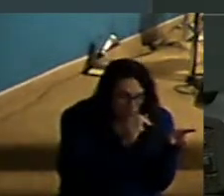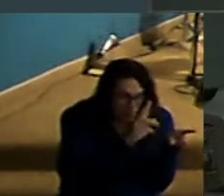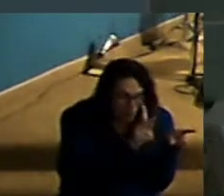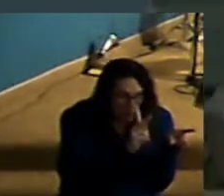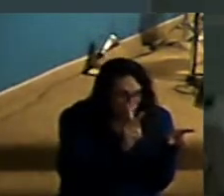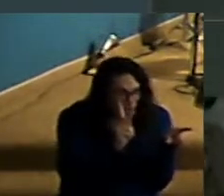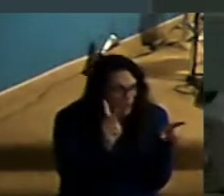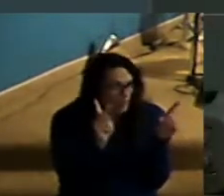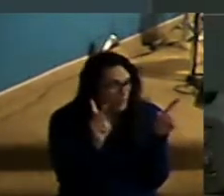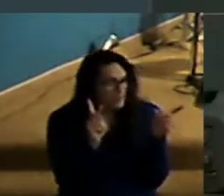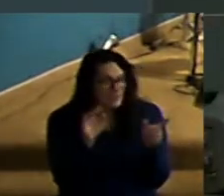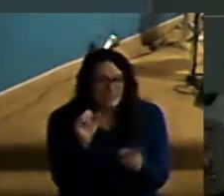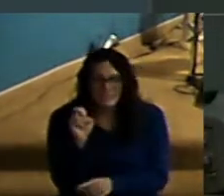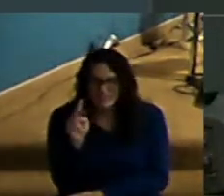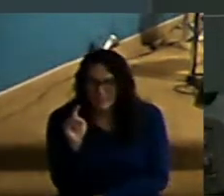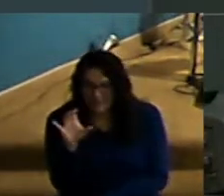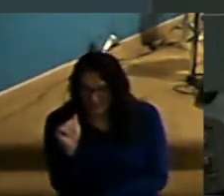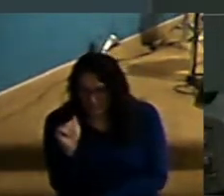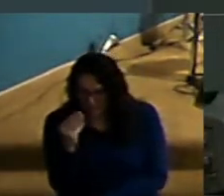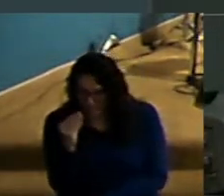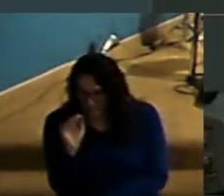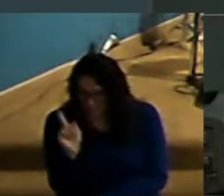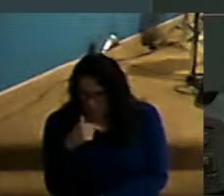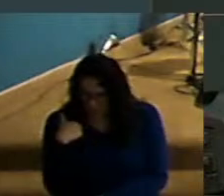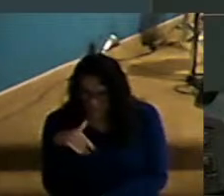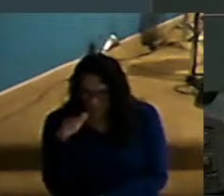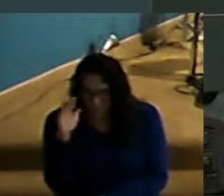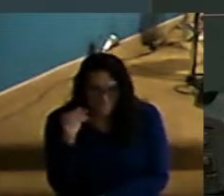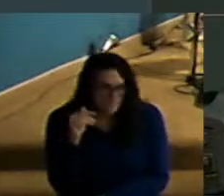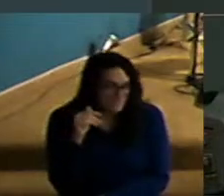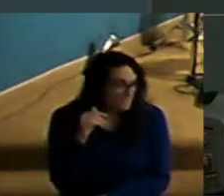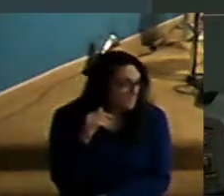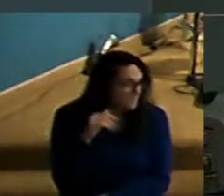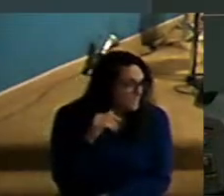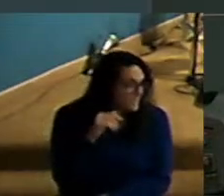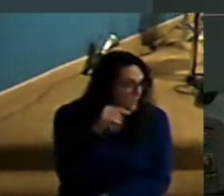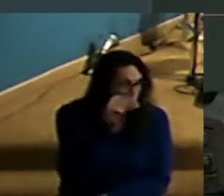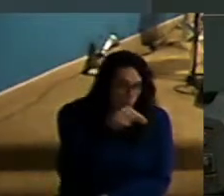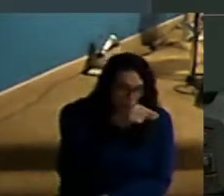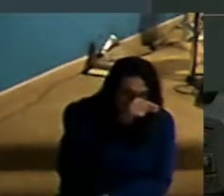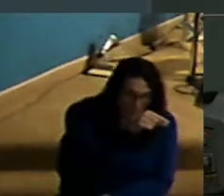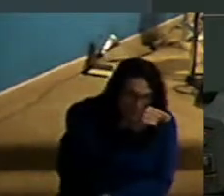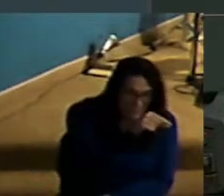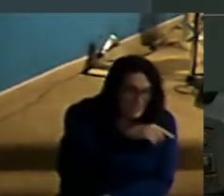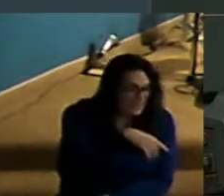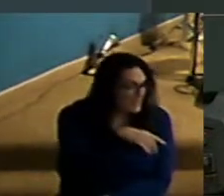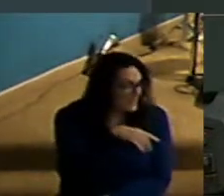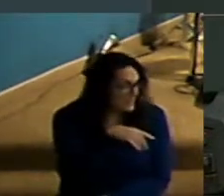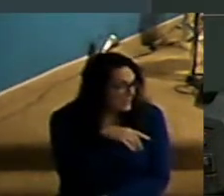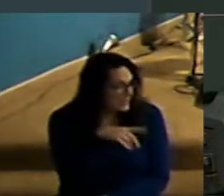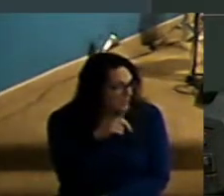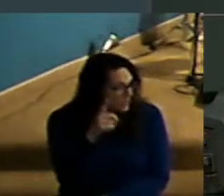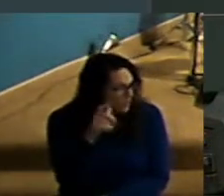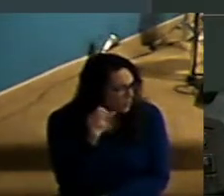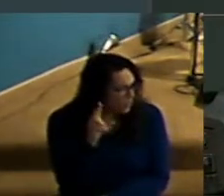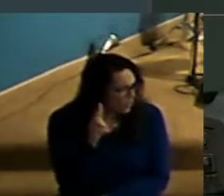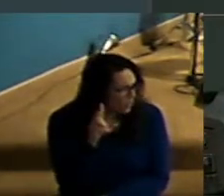Hanover Park. Seneca, Missouri is where I grew up. Quincy. Lou.